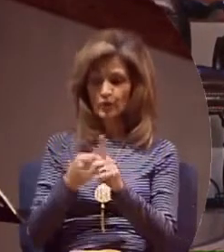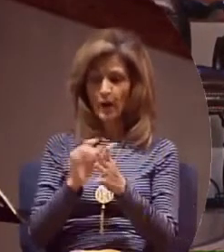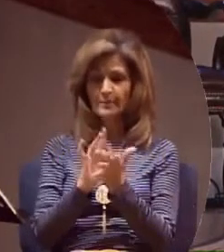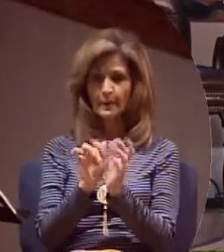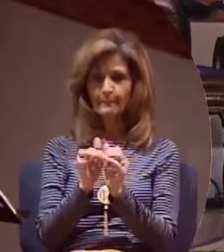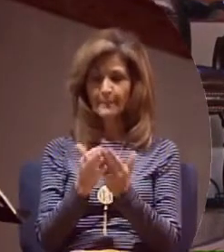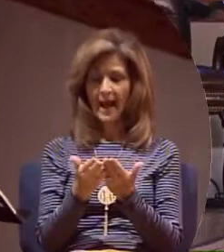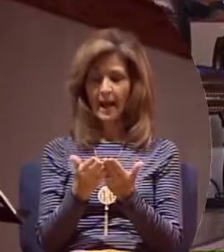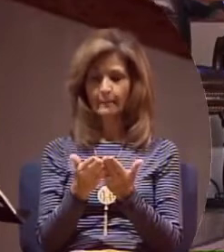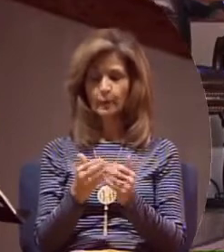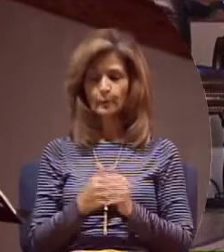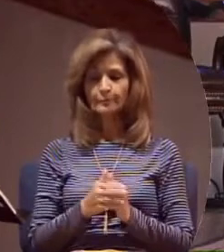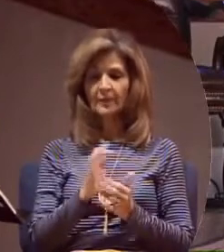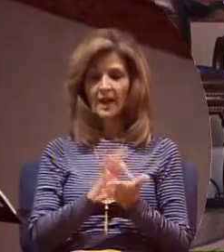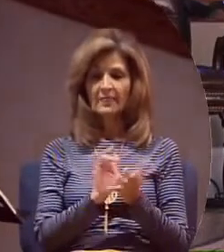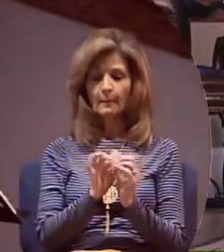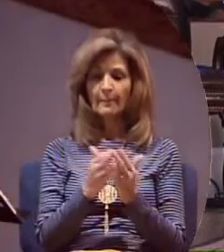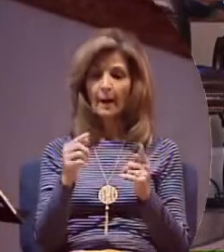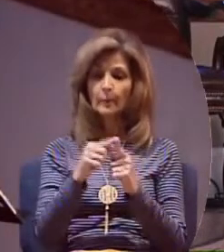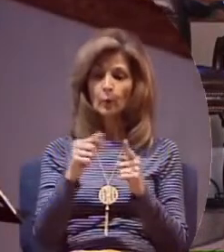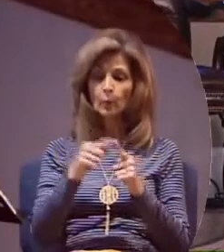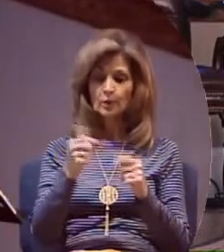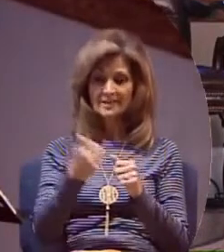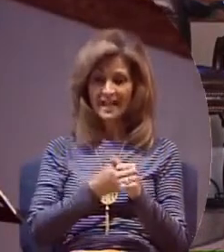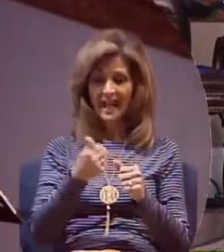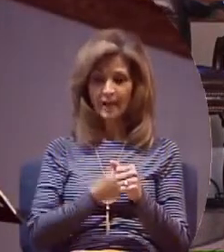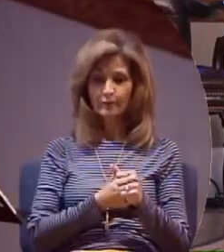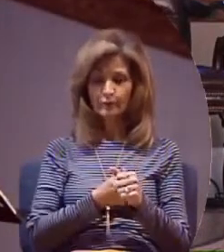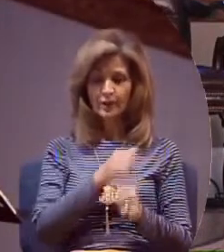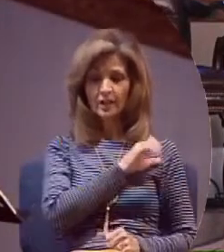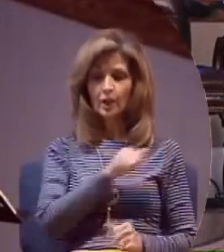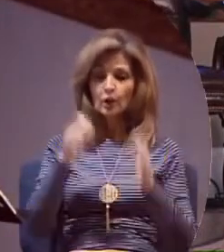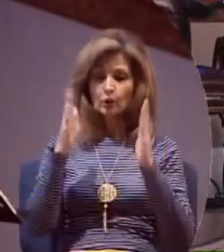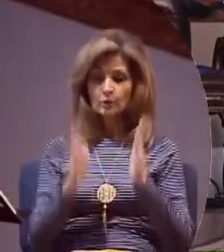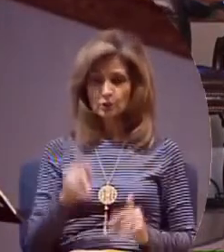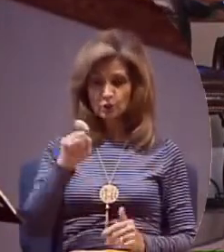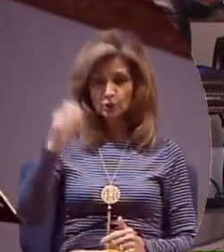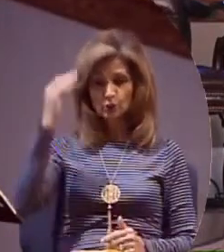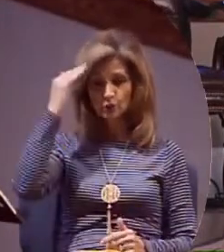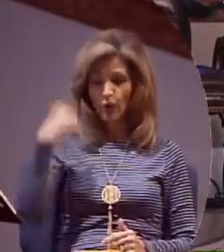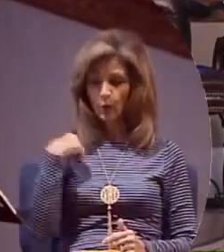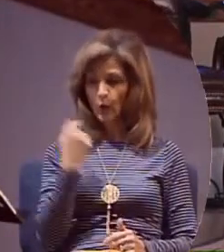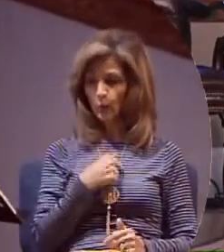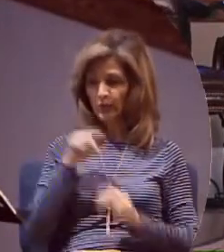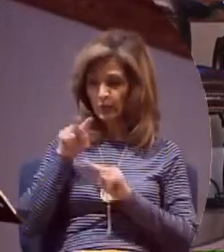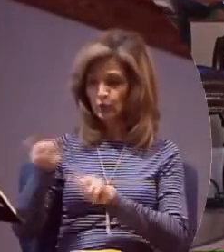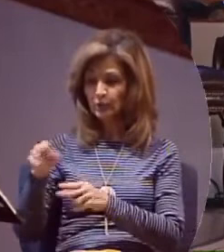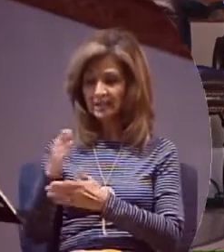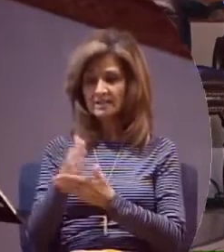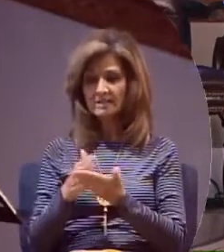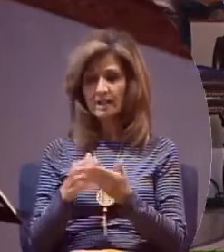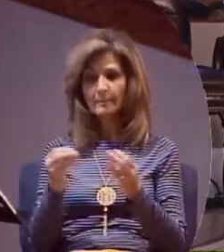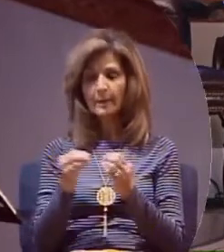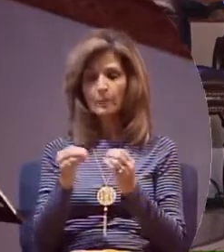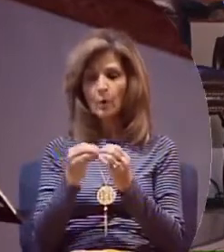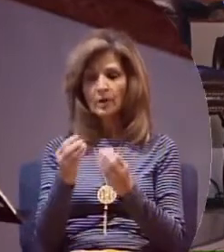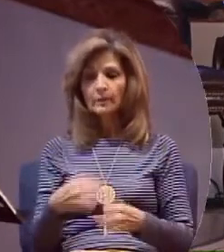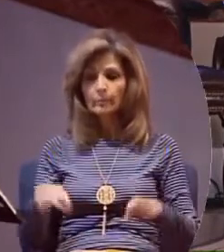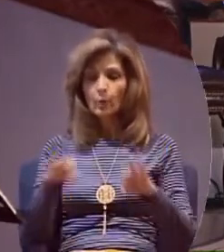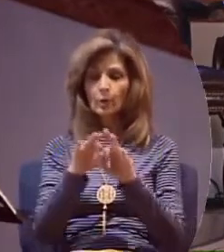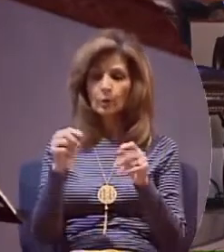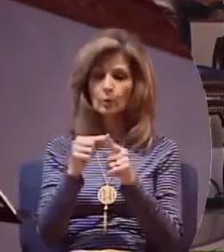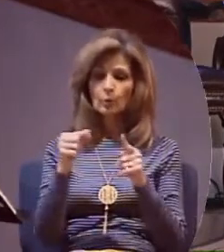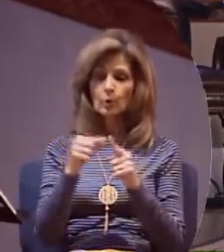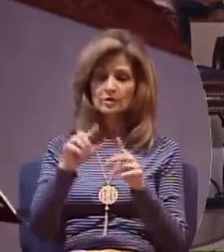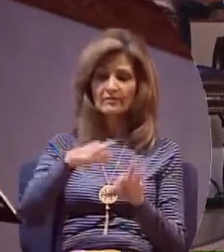I'm calling it Bible words that every child of God should know. And we're looking at some of the more prominent words that are